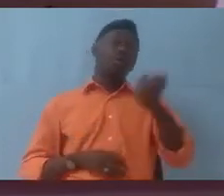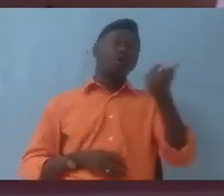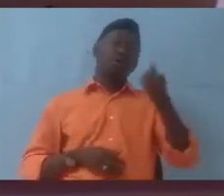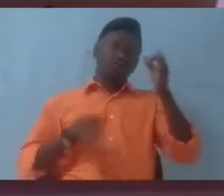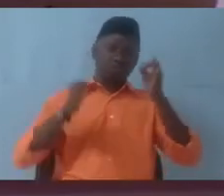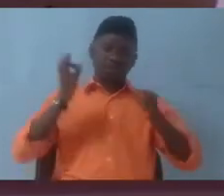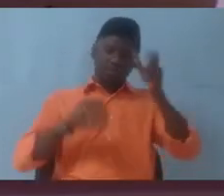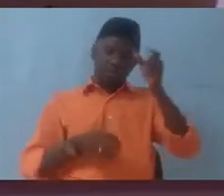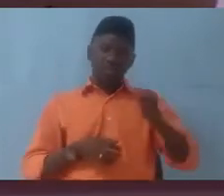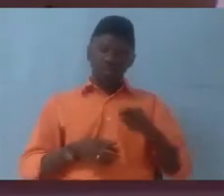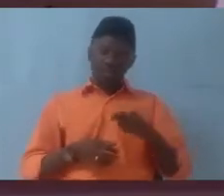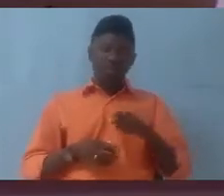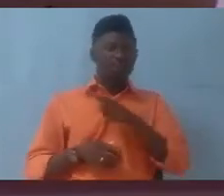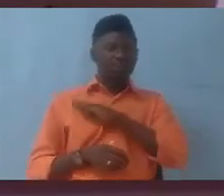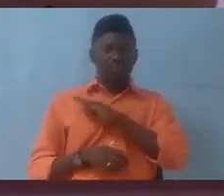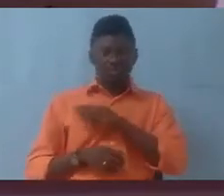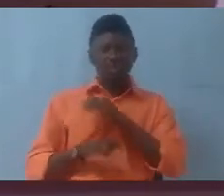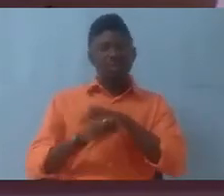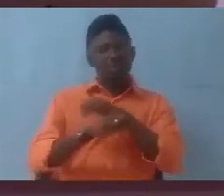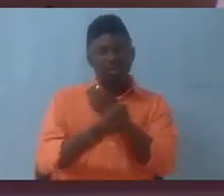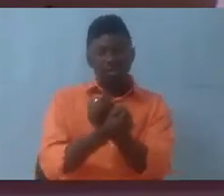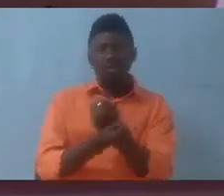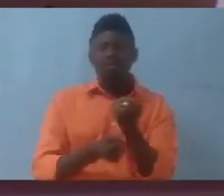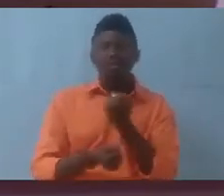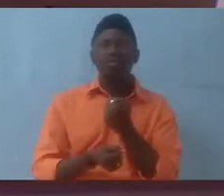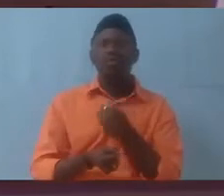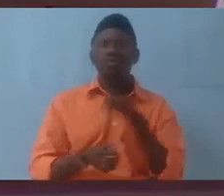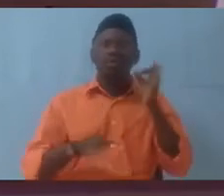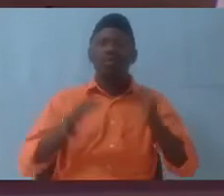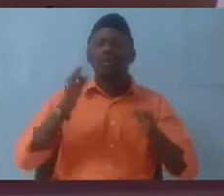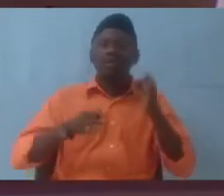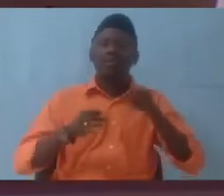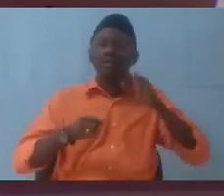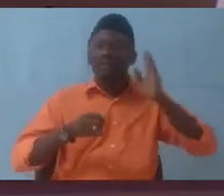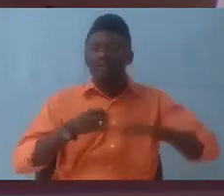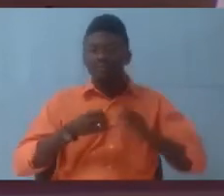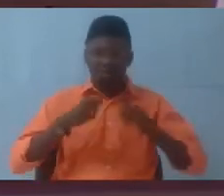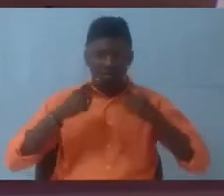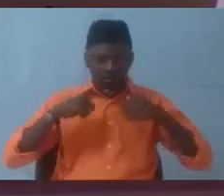also arrested because of judgments that they gave. Terawul amna ñeneeni atté kat muy